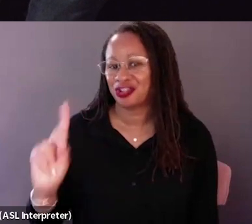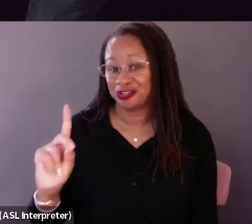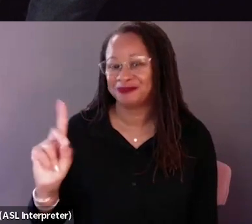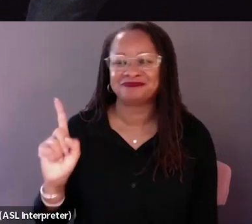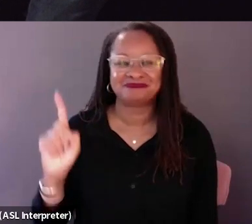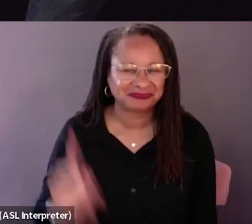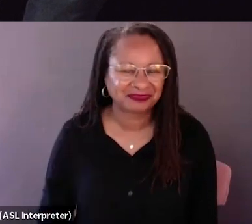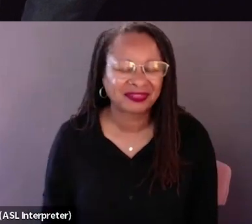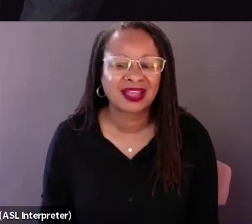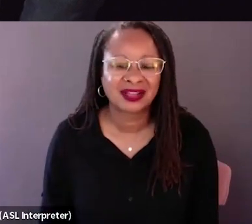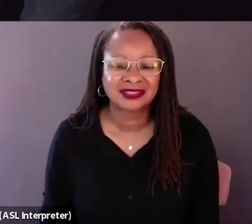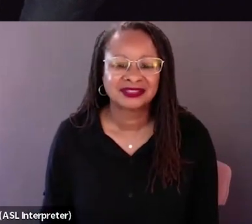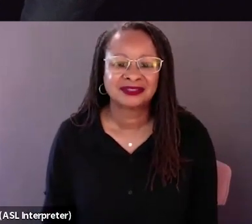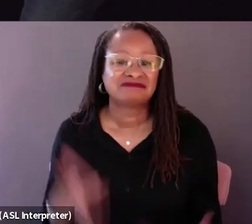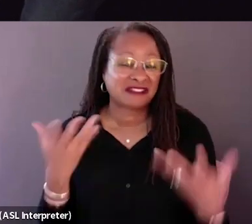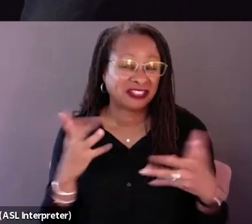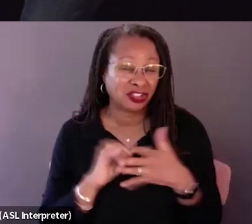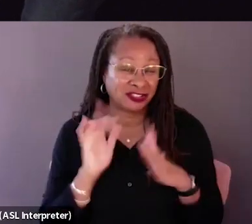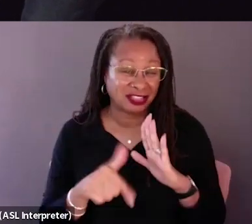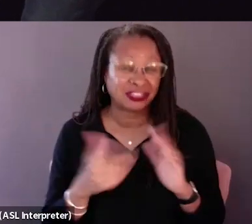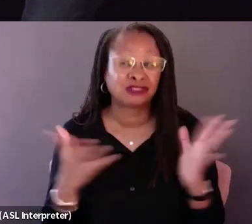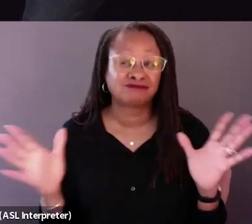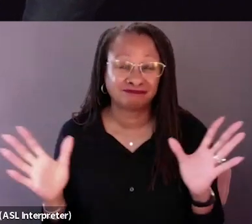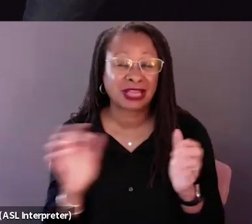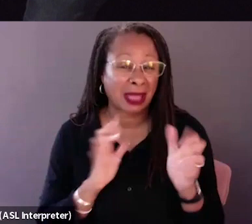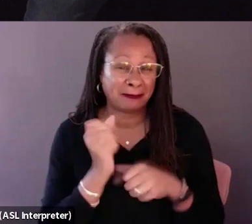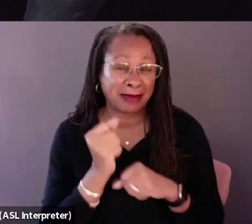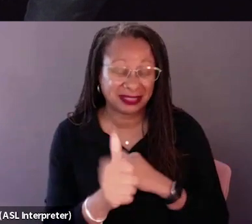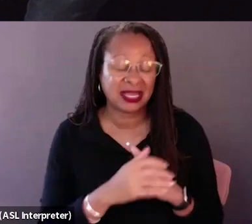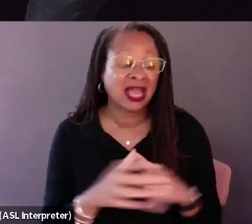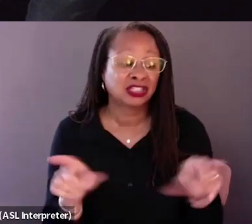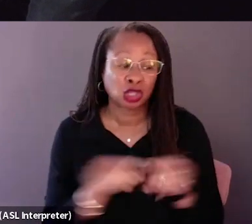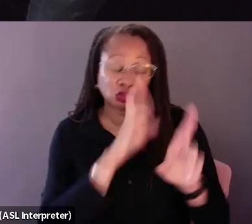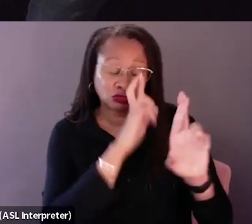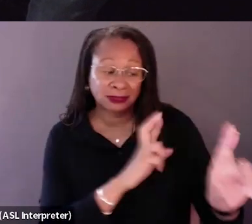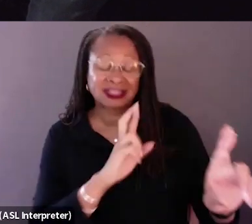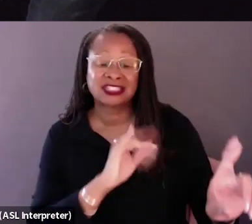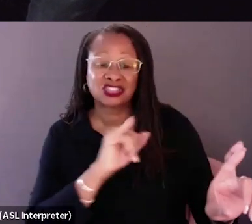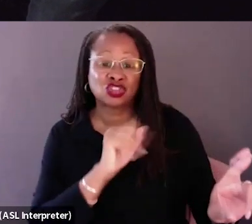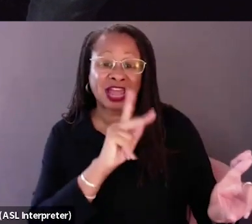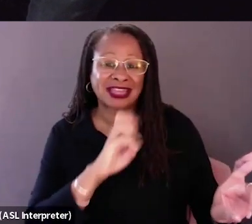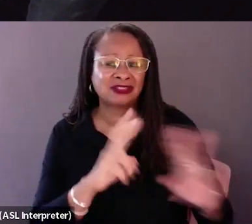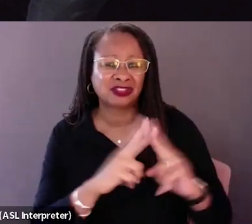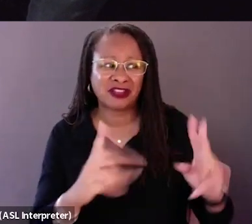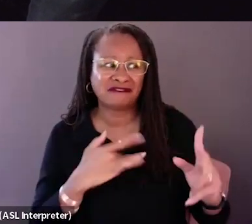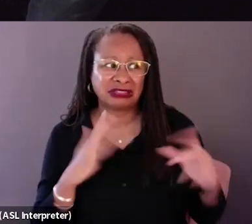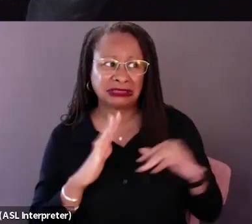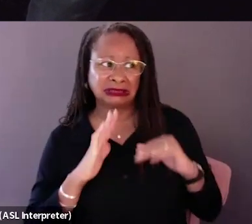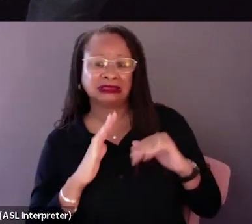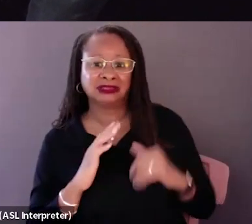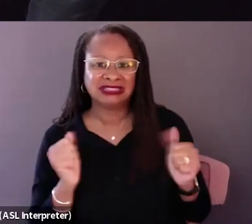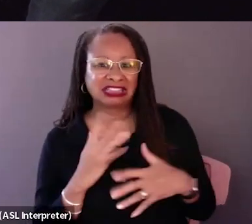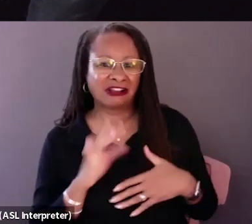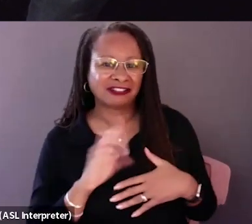past all of that later. But no, she respected Jackie. I also think she was really intimidated by Jackie. And